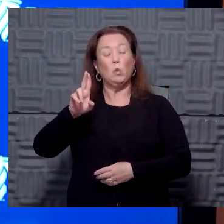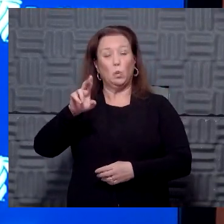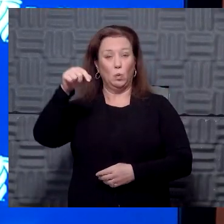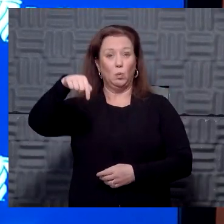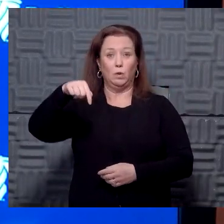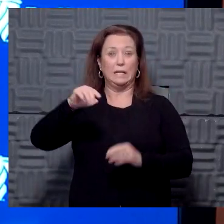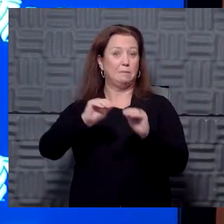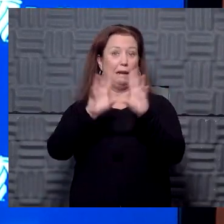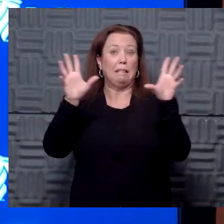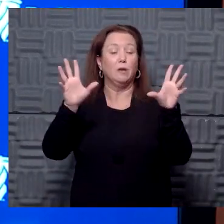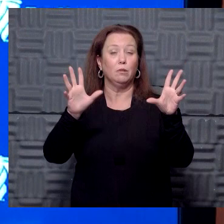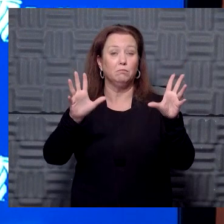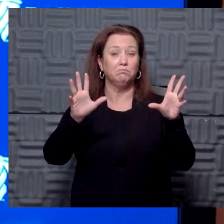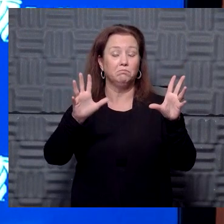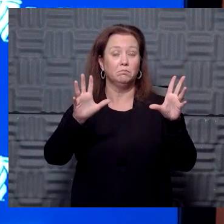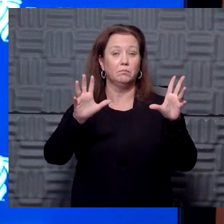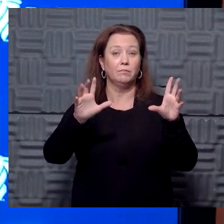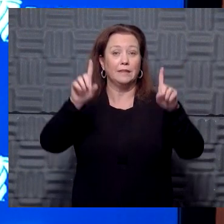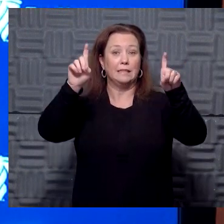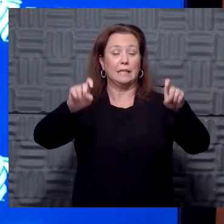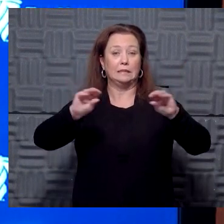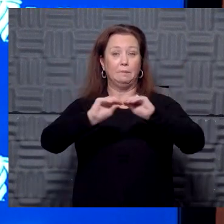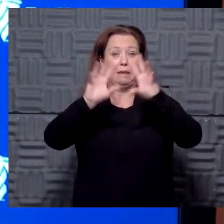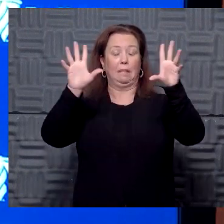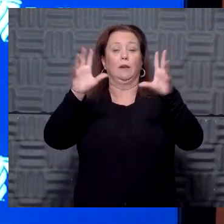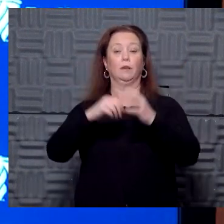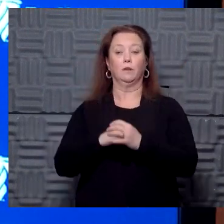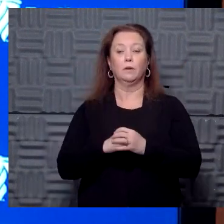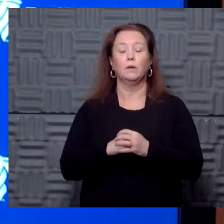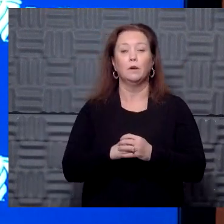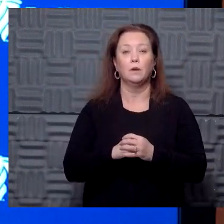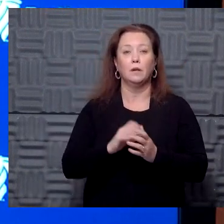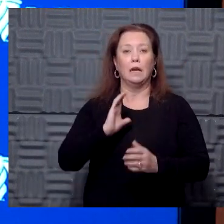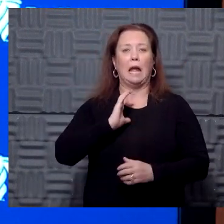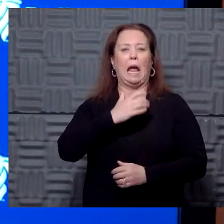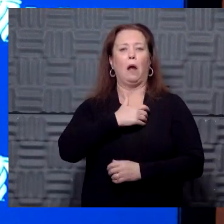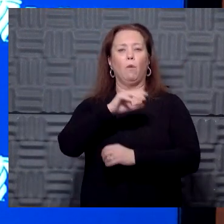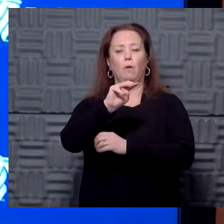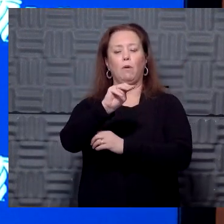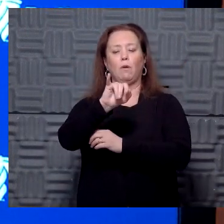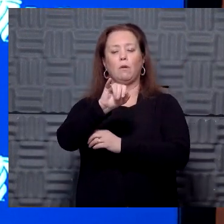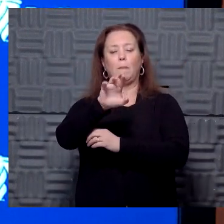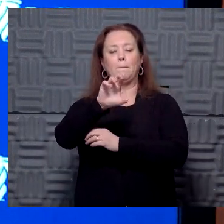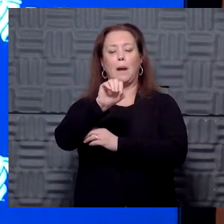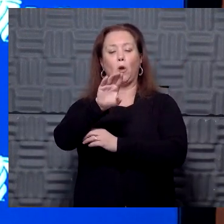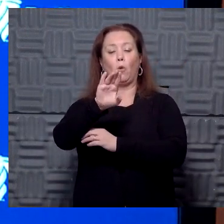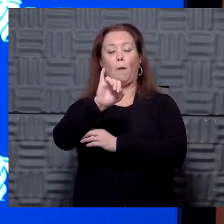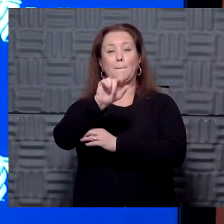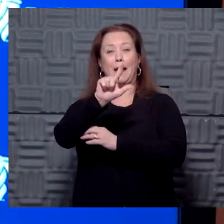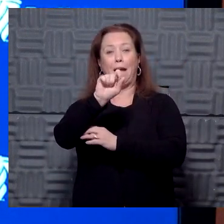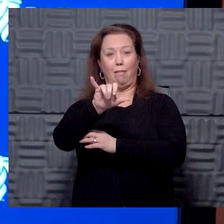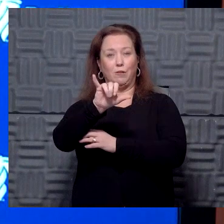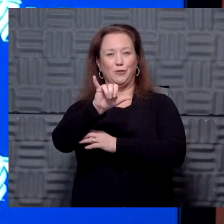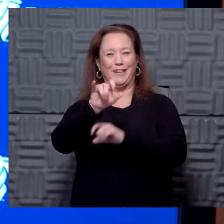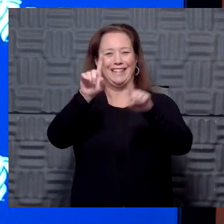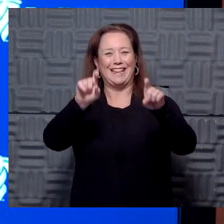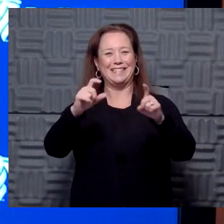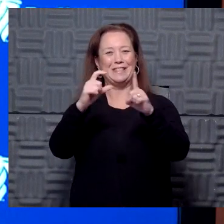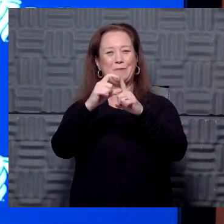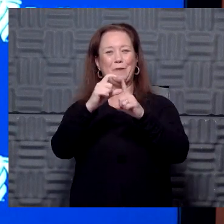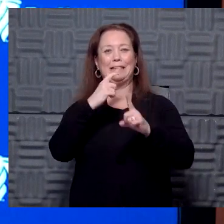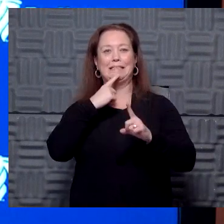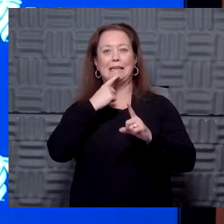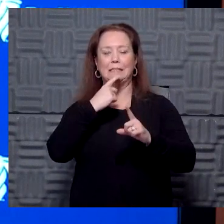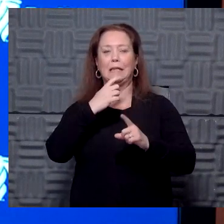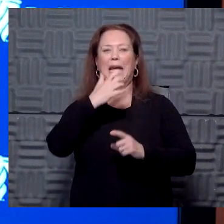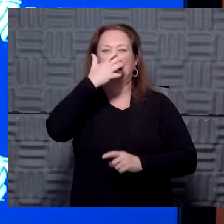it's been very clear. The term that our microbiology director uses is it's really hot. Like it's really clear